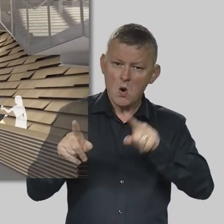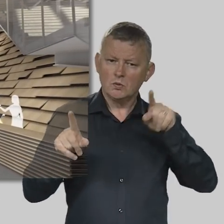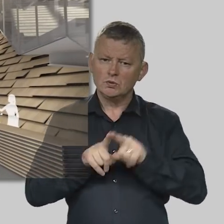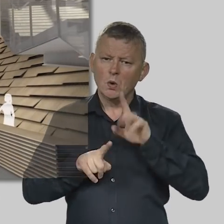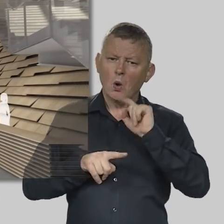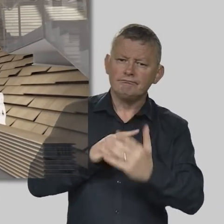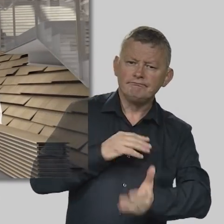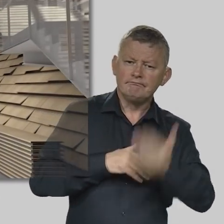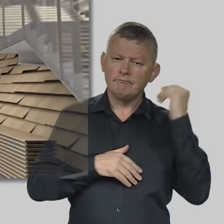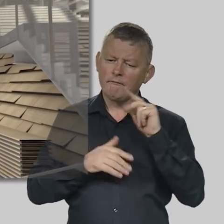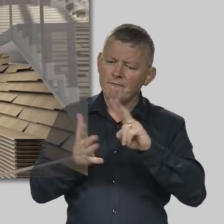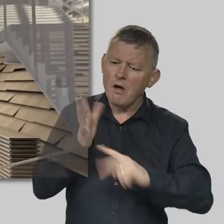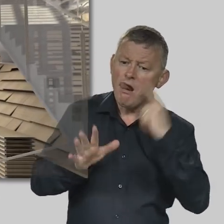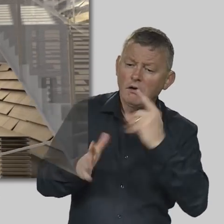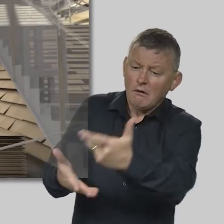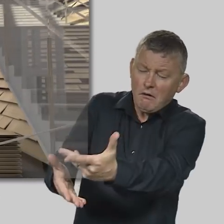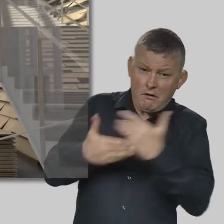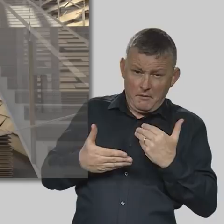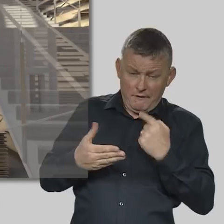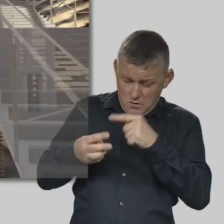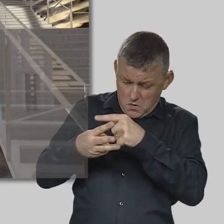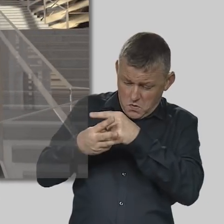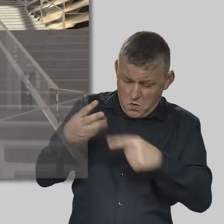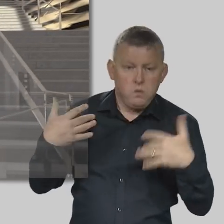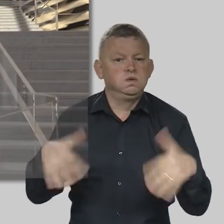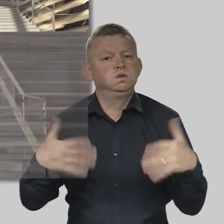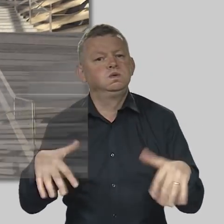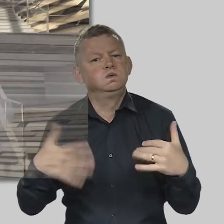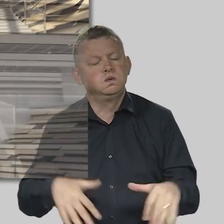blockbuster exhibitions direct from the V&A in London.